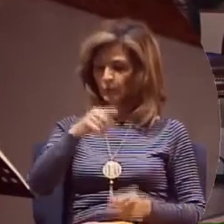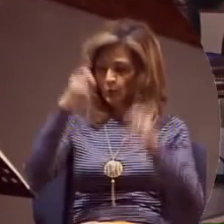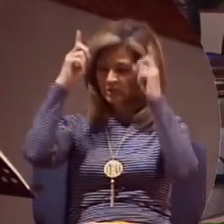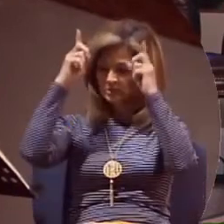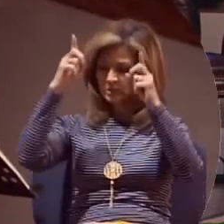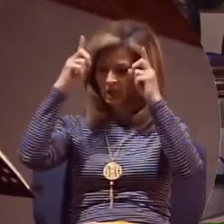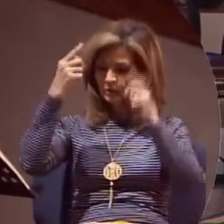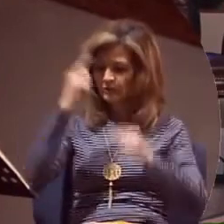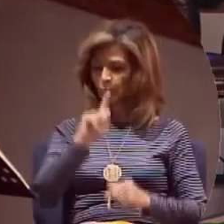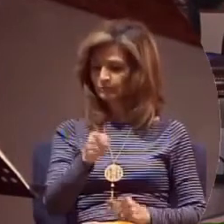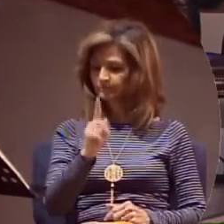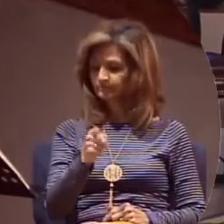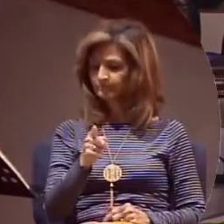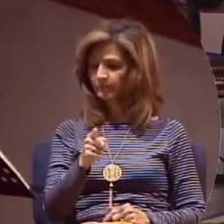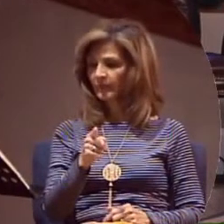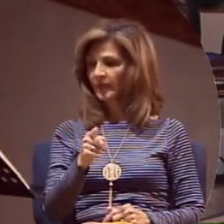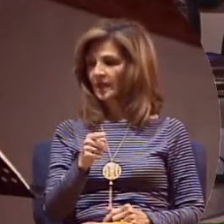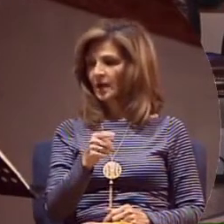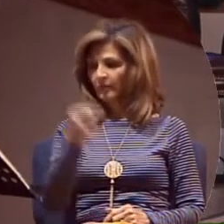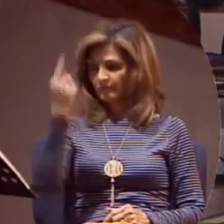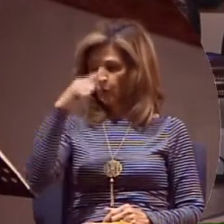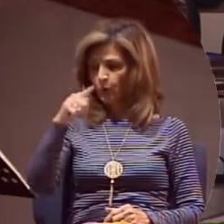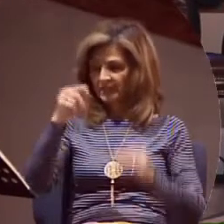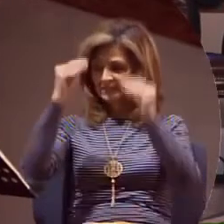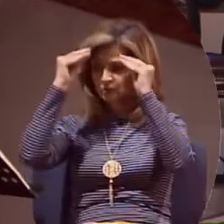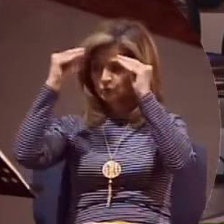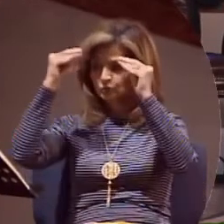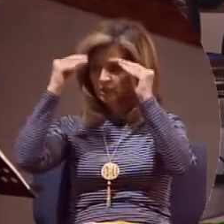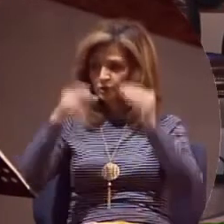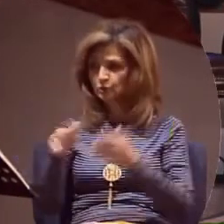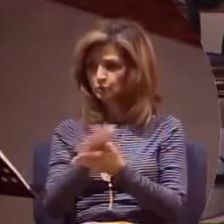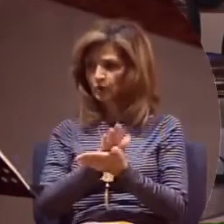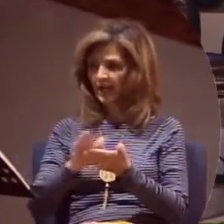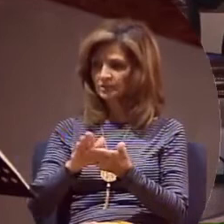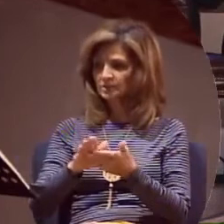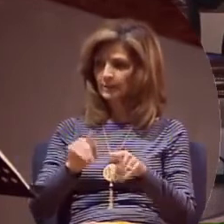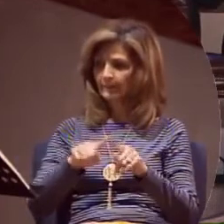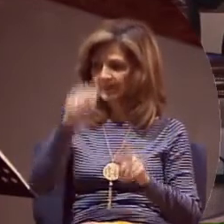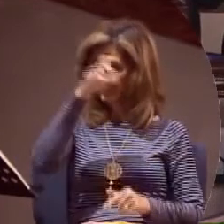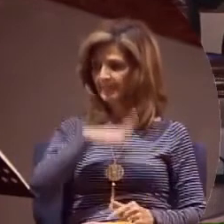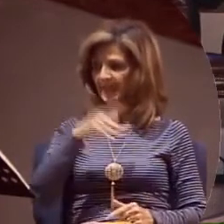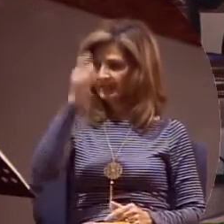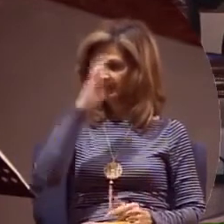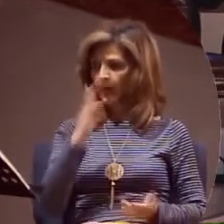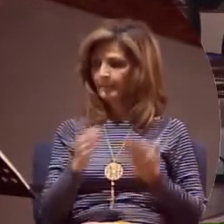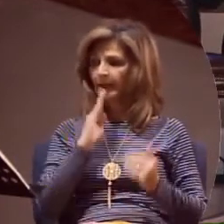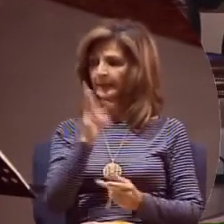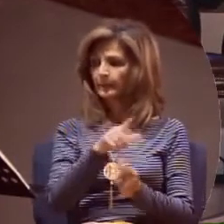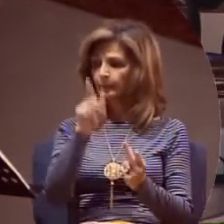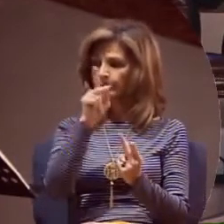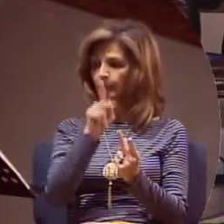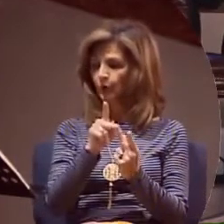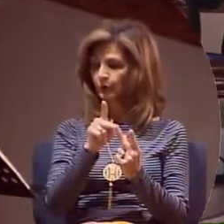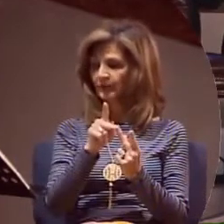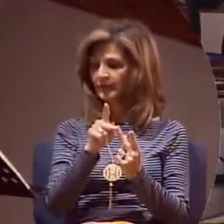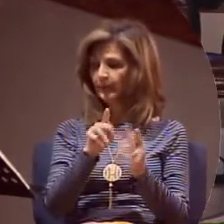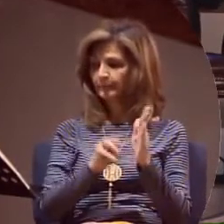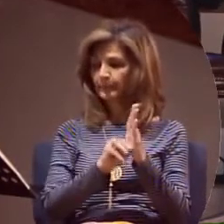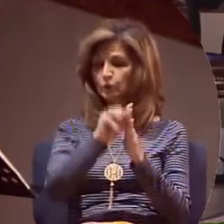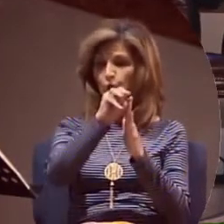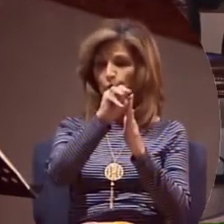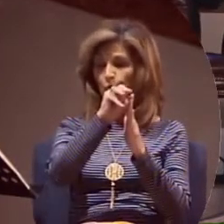for reproof, for correction, for instruction in righteousness, that the man of God may be perfect,